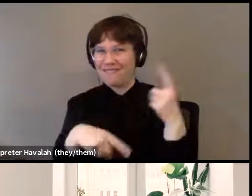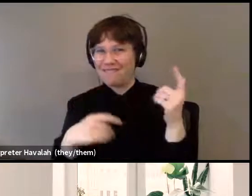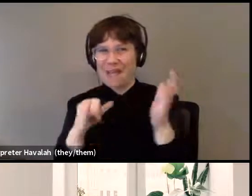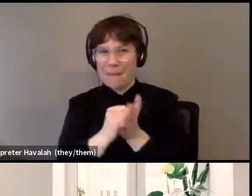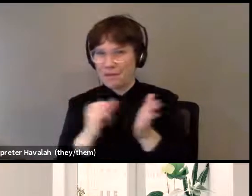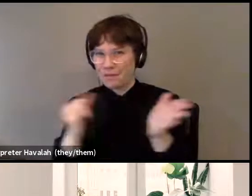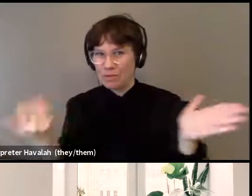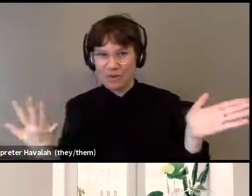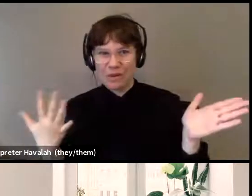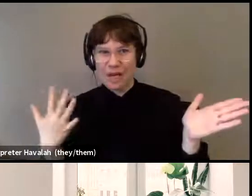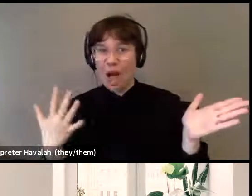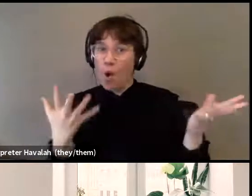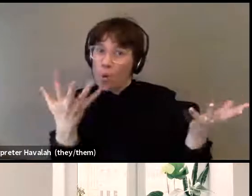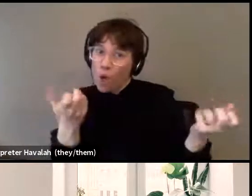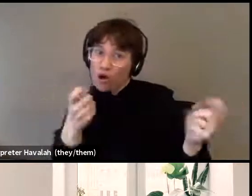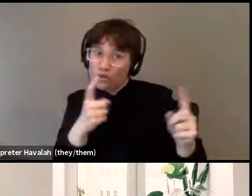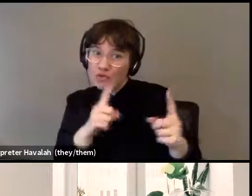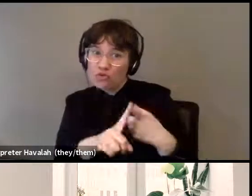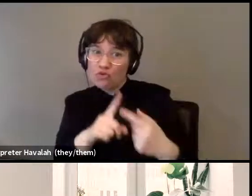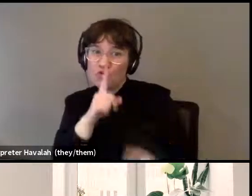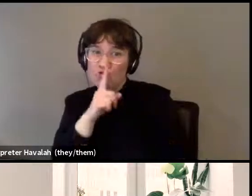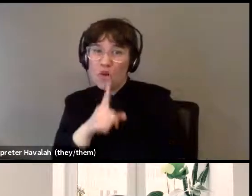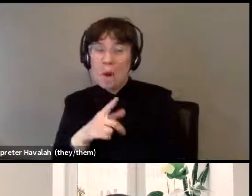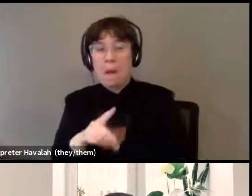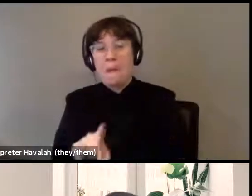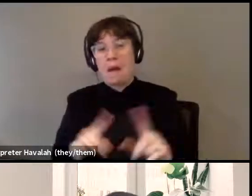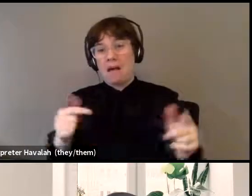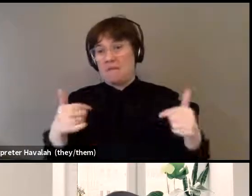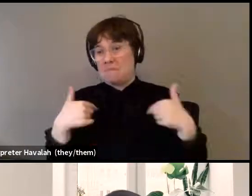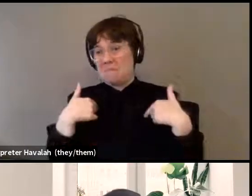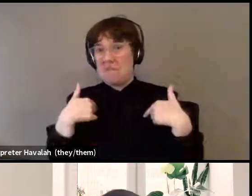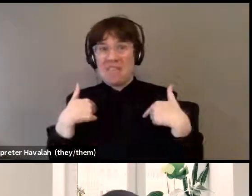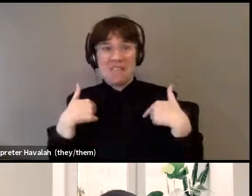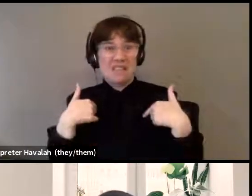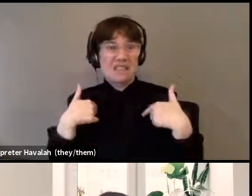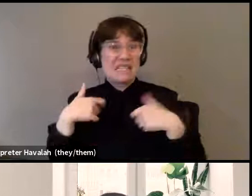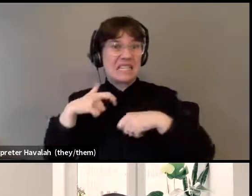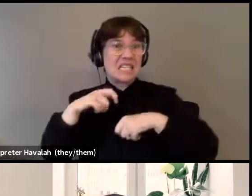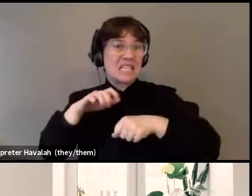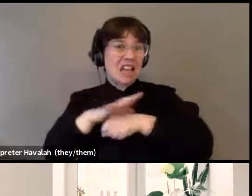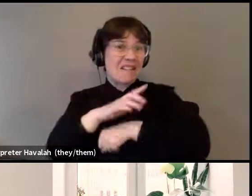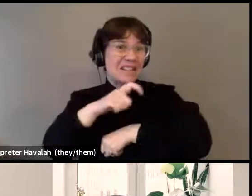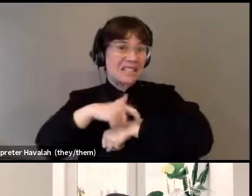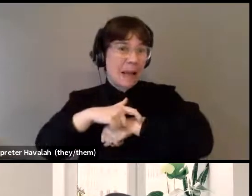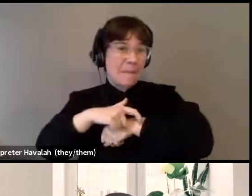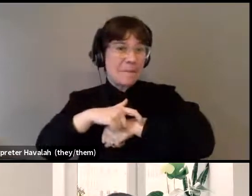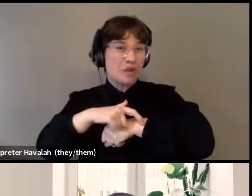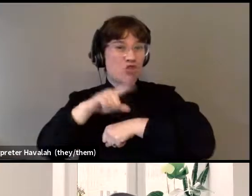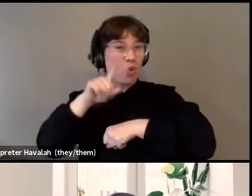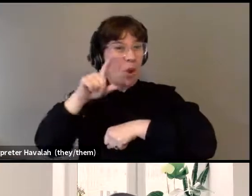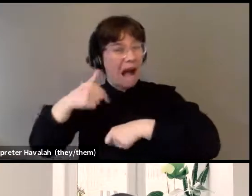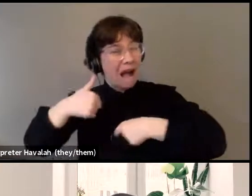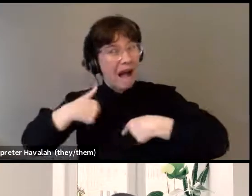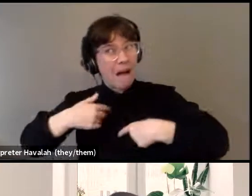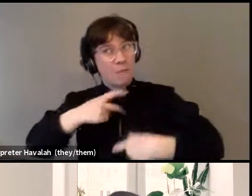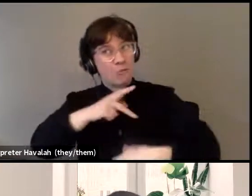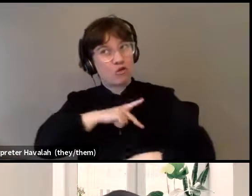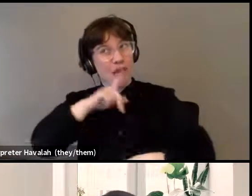love to. I don't have the capacity to. So I've had to make choices on